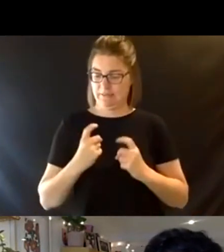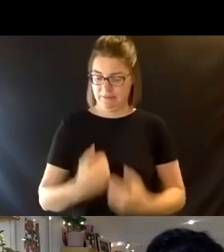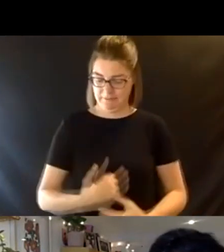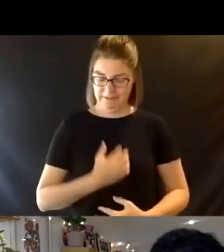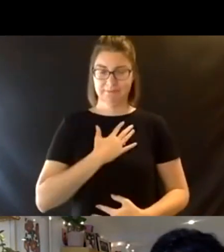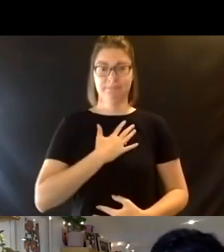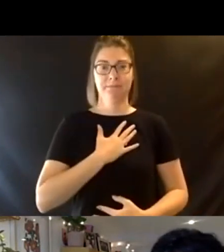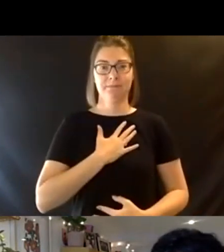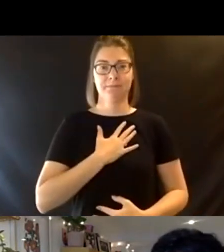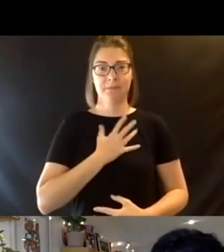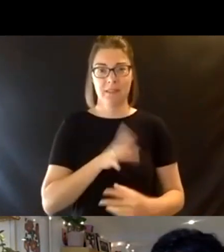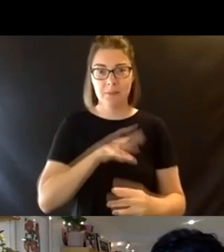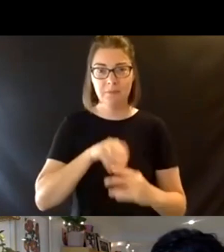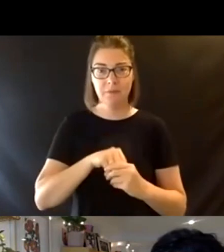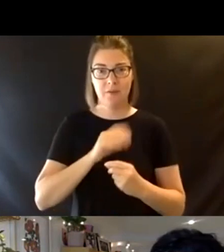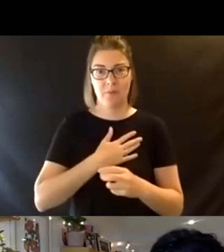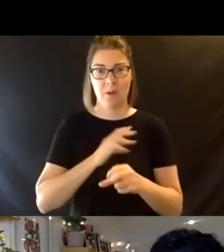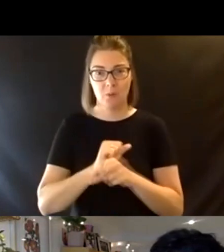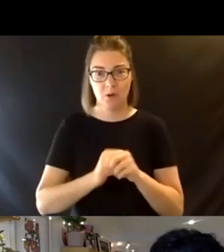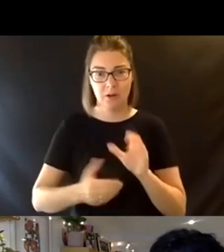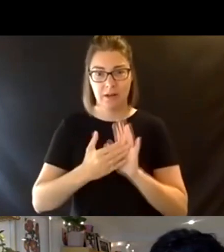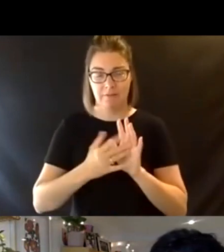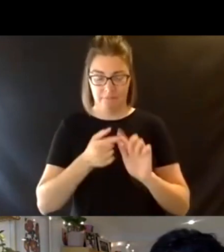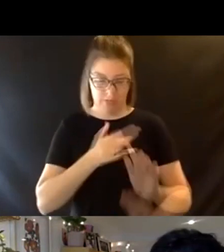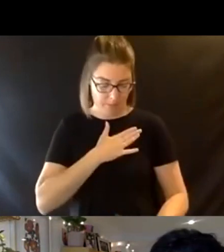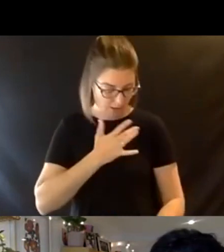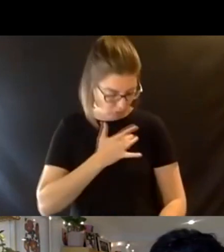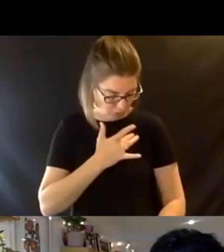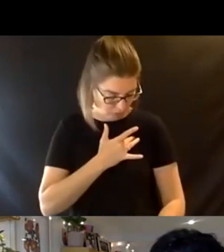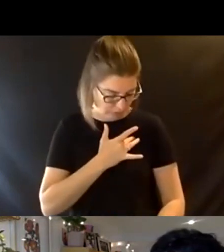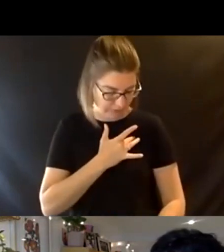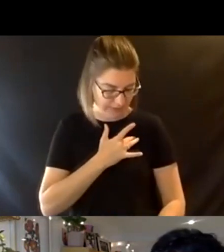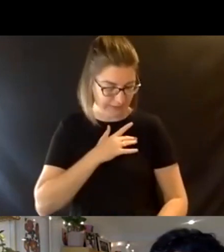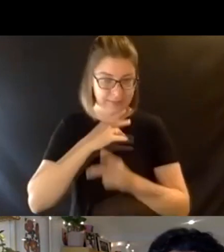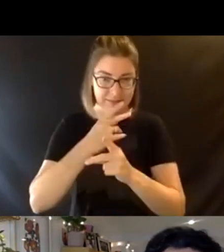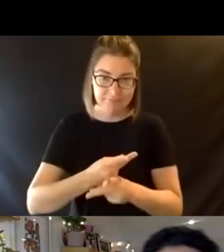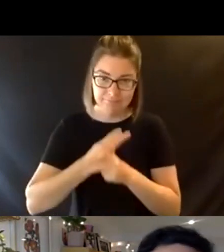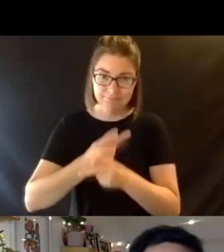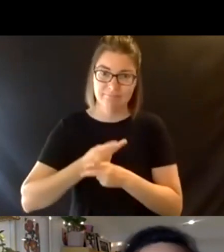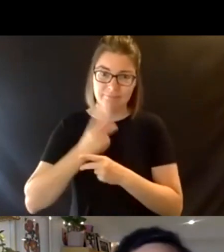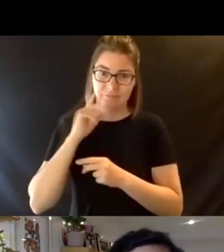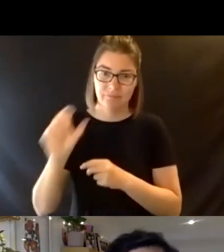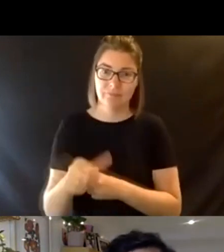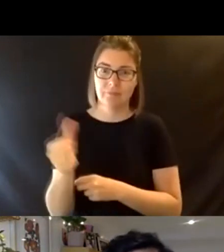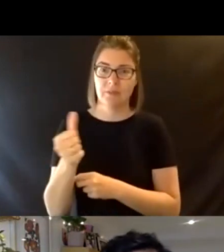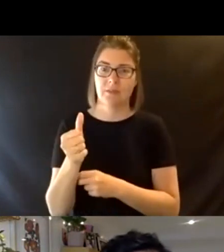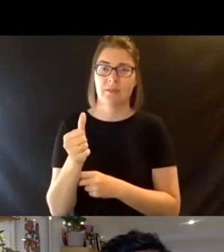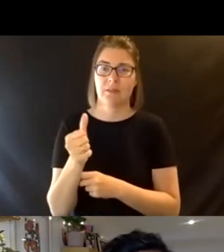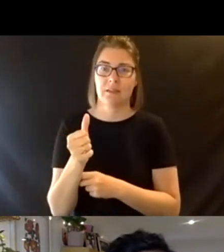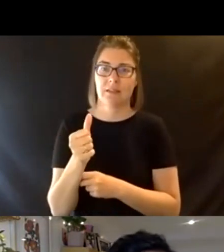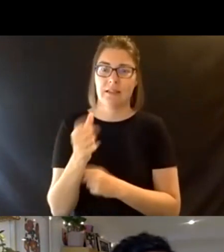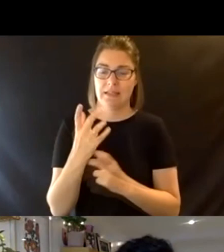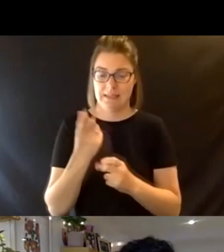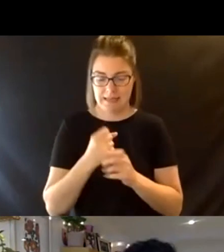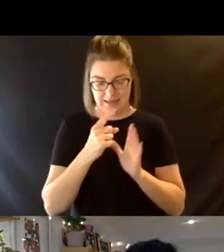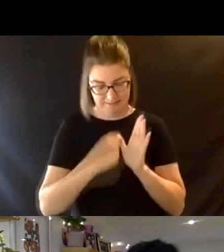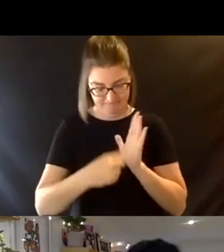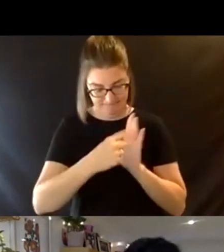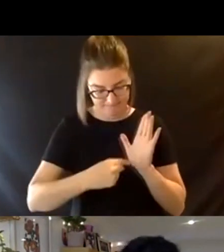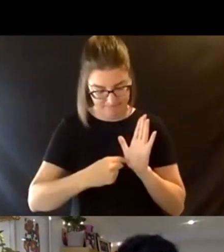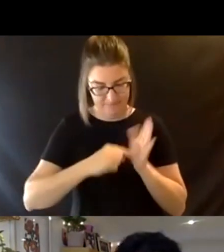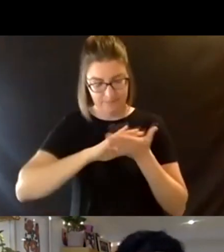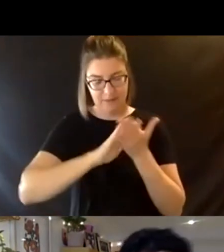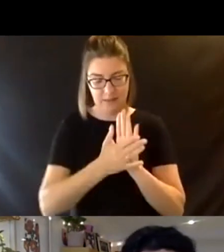to re-engage in my work from the heart, from care to others, with taking critiques and turning them